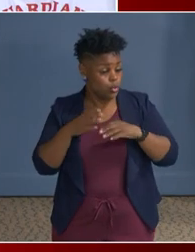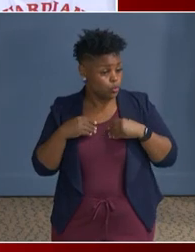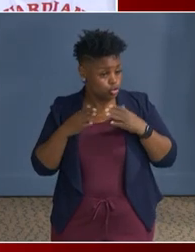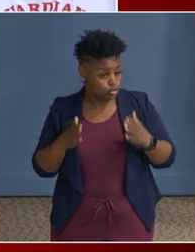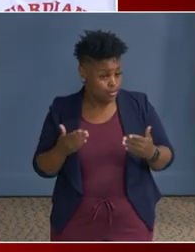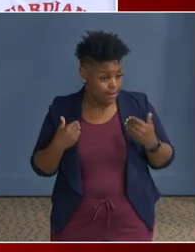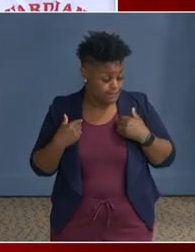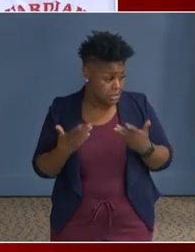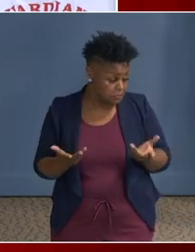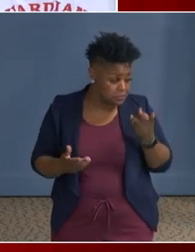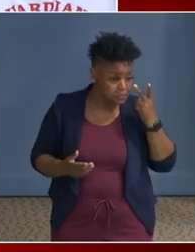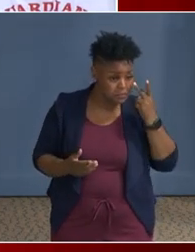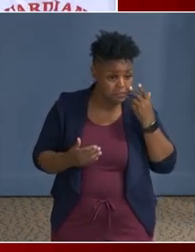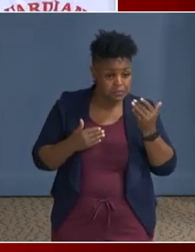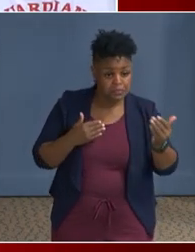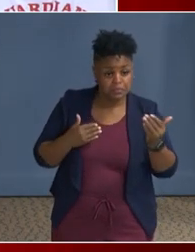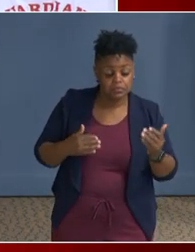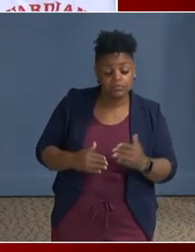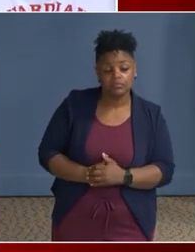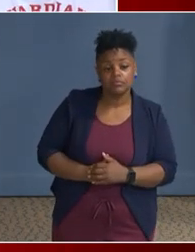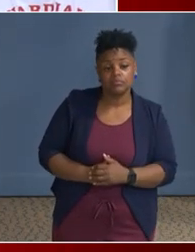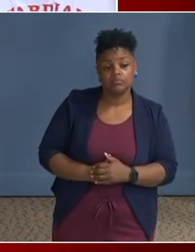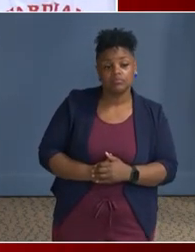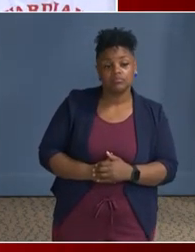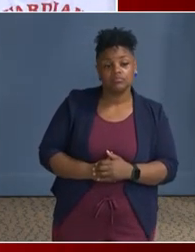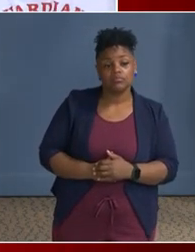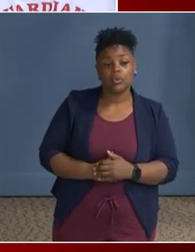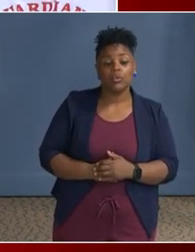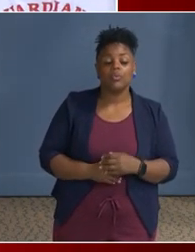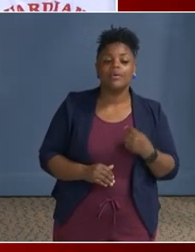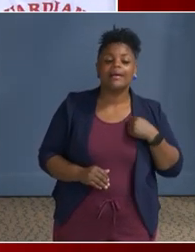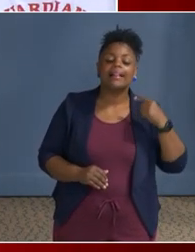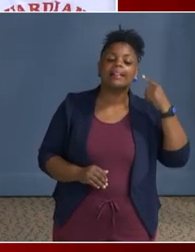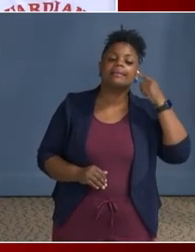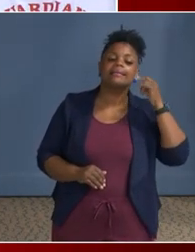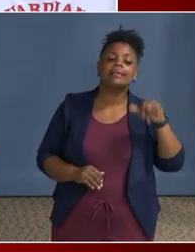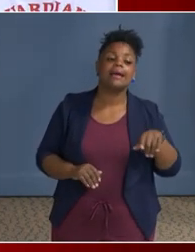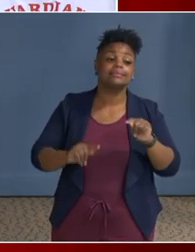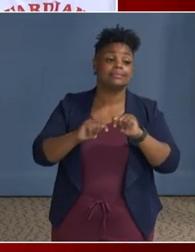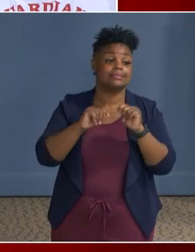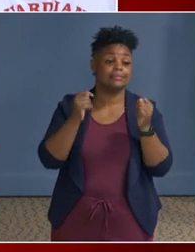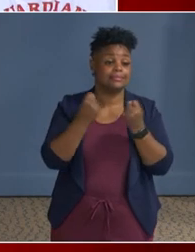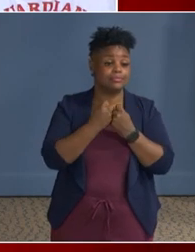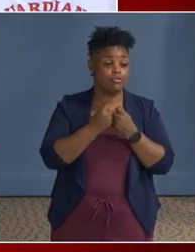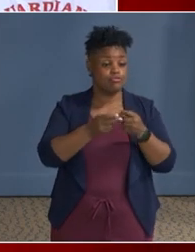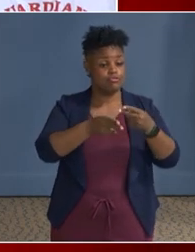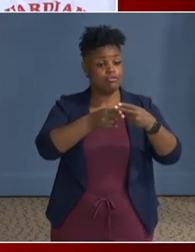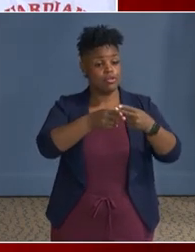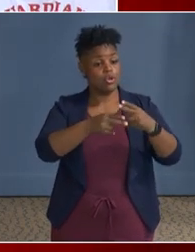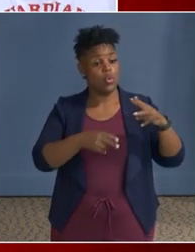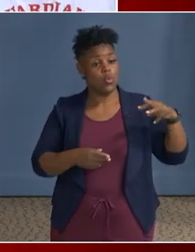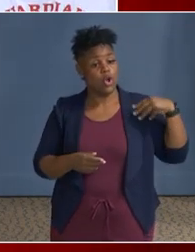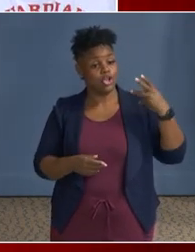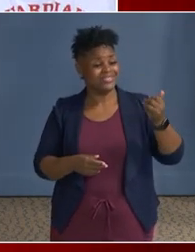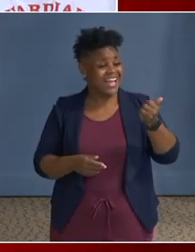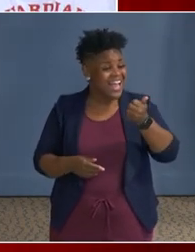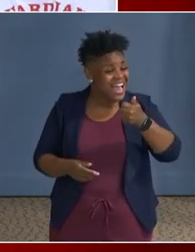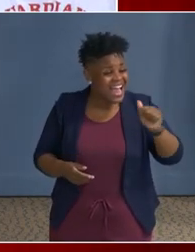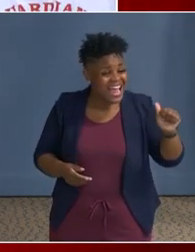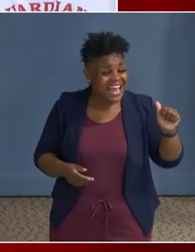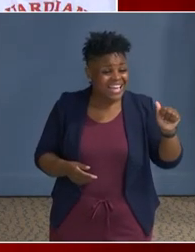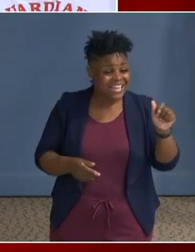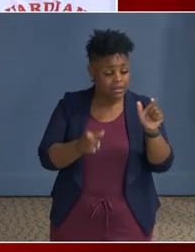And lastly, I think that the team called Washington Anything should be playing in